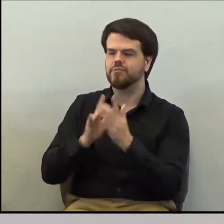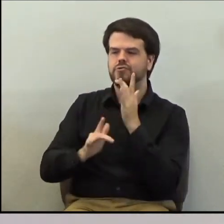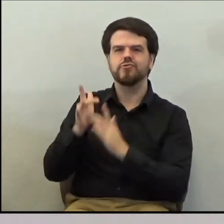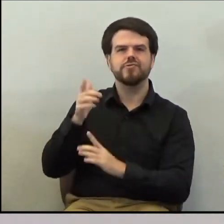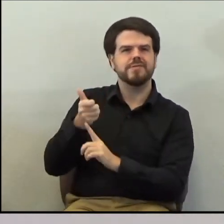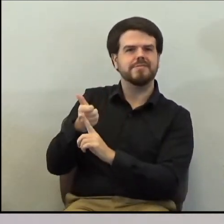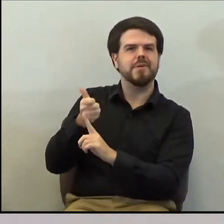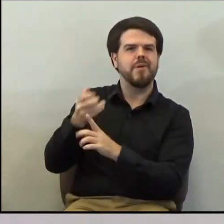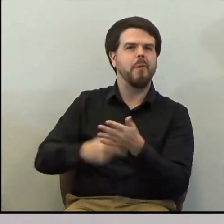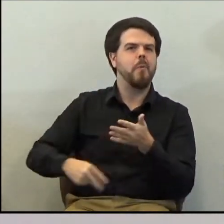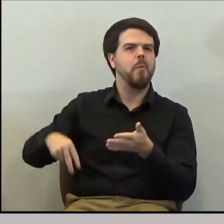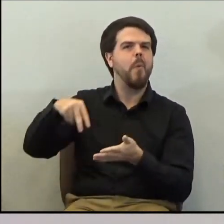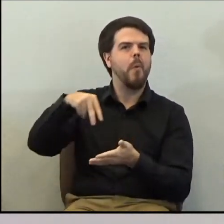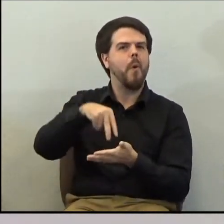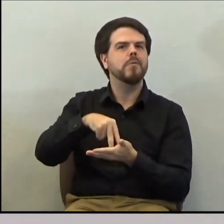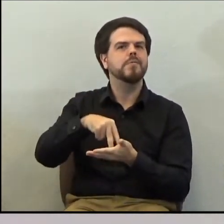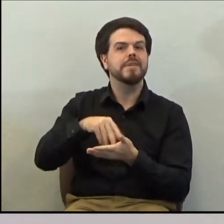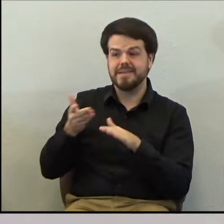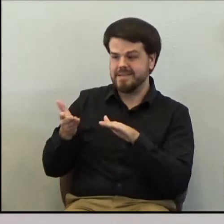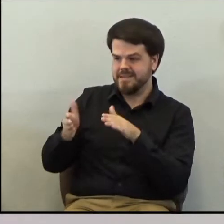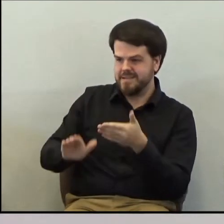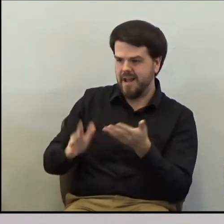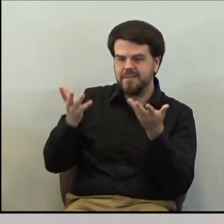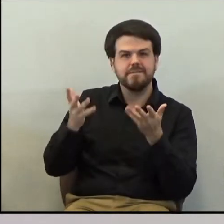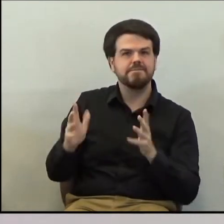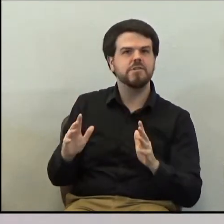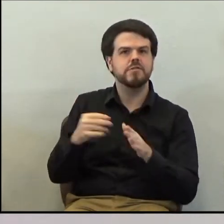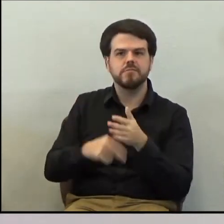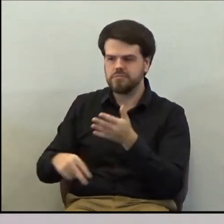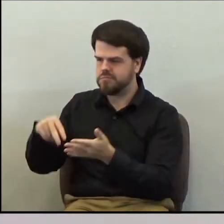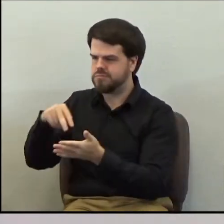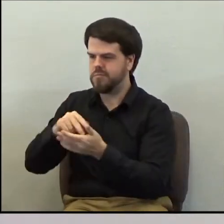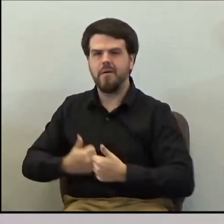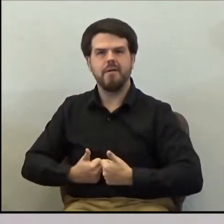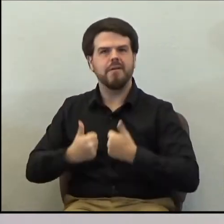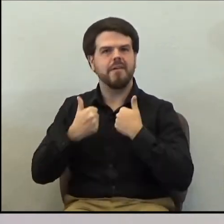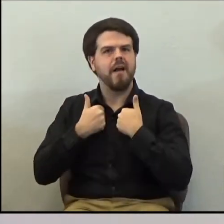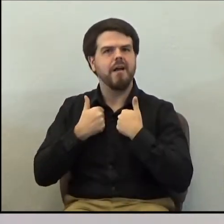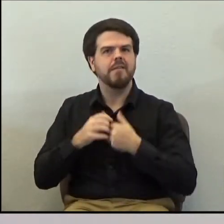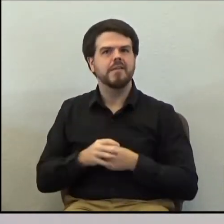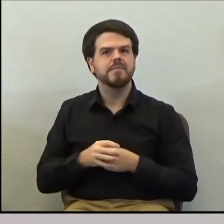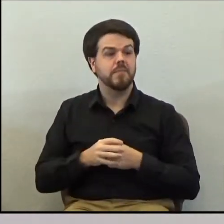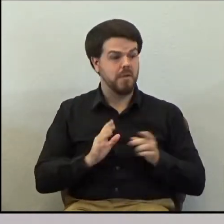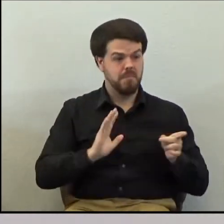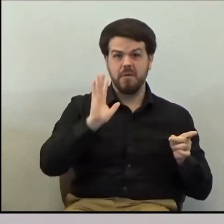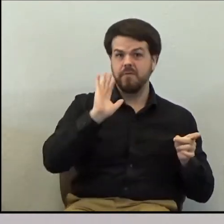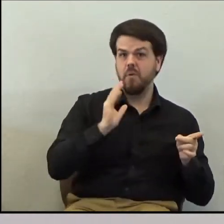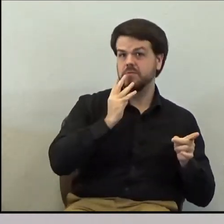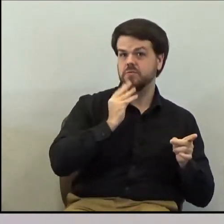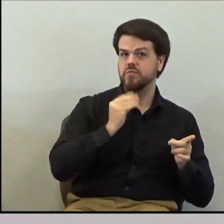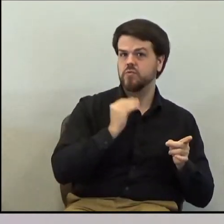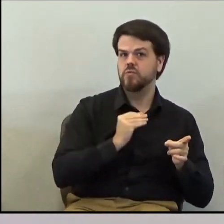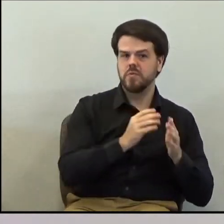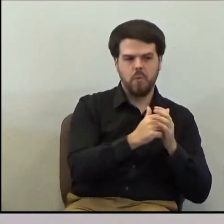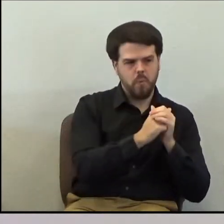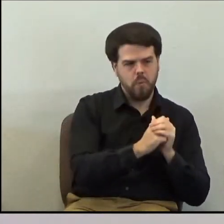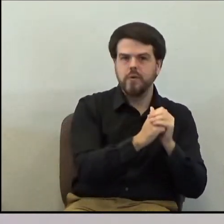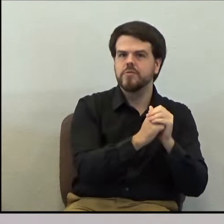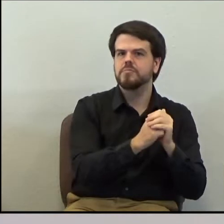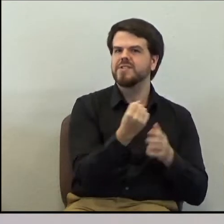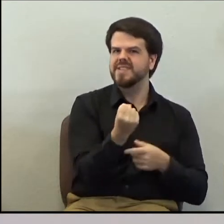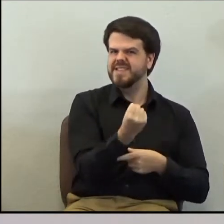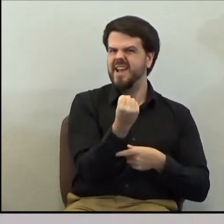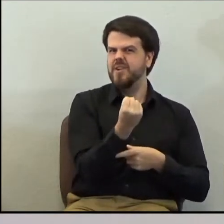and something new had started from Judaism. The Jews would worship on Saturday,